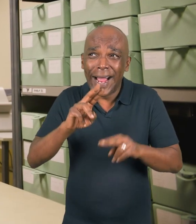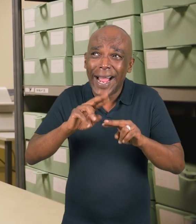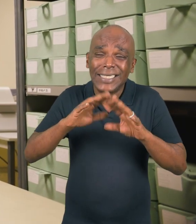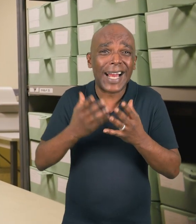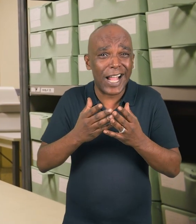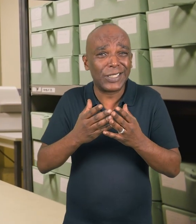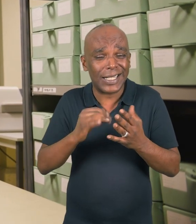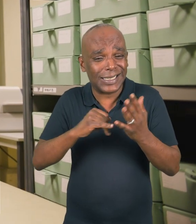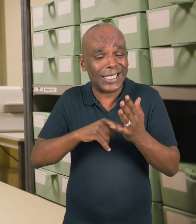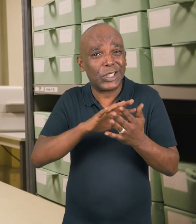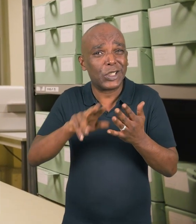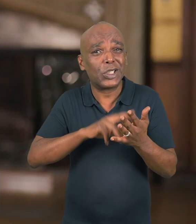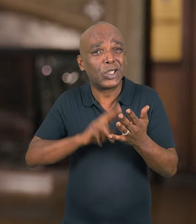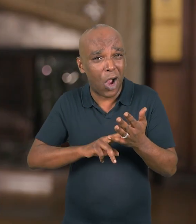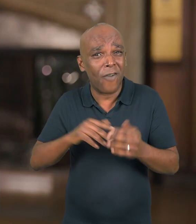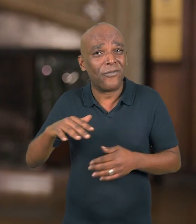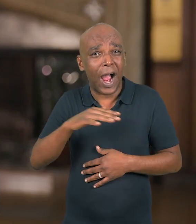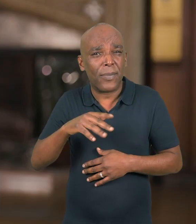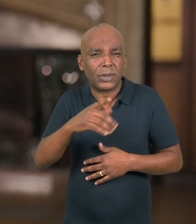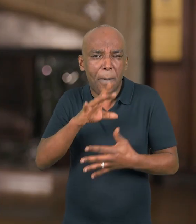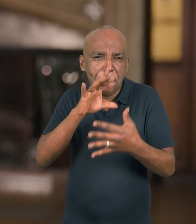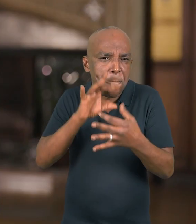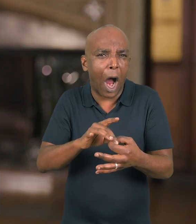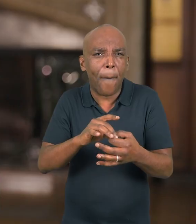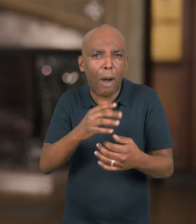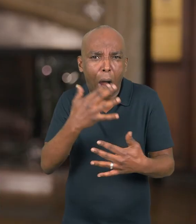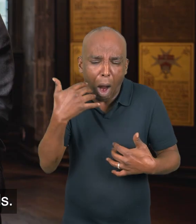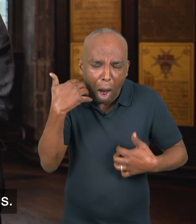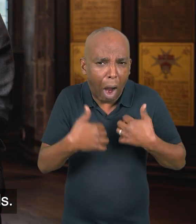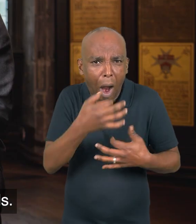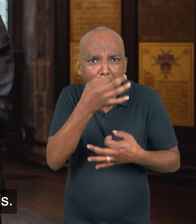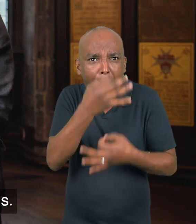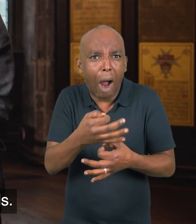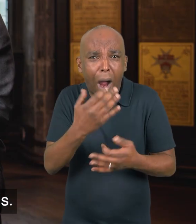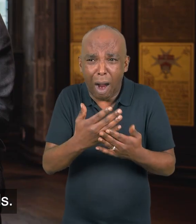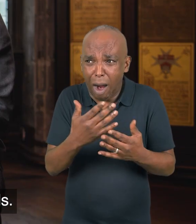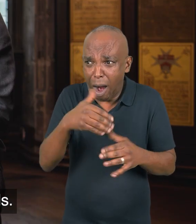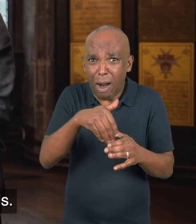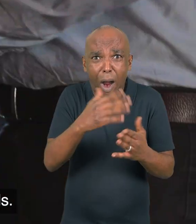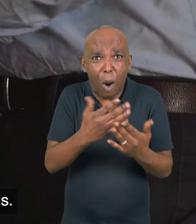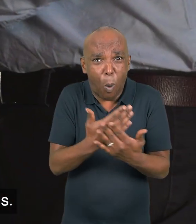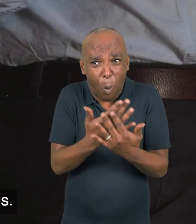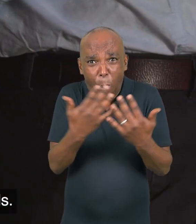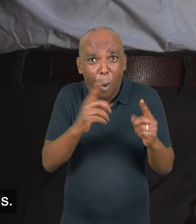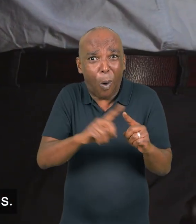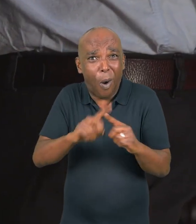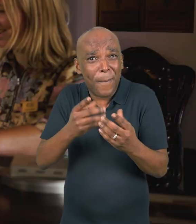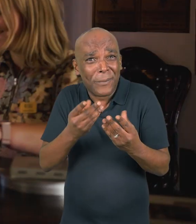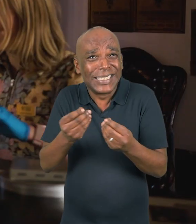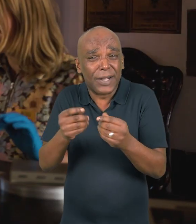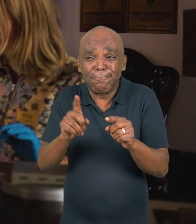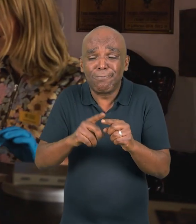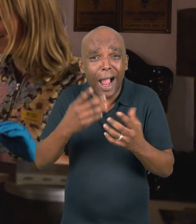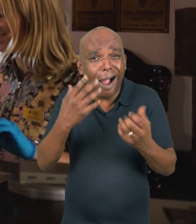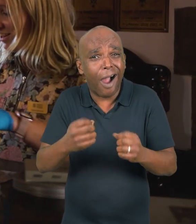St John family. You're bound to find something to pique your interest in the collection. The archive has a huge range of materials. It